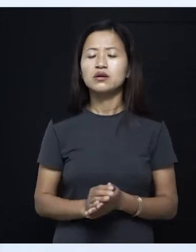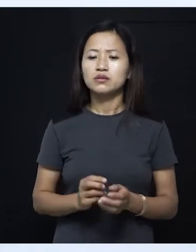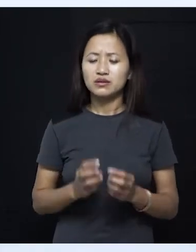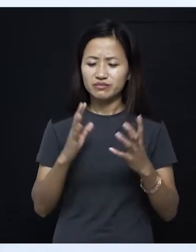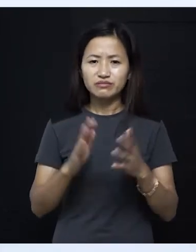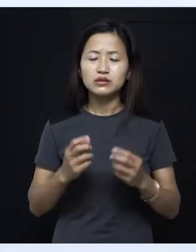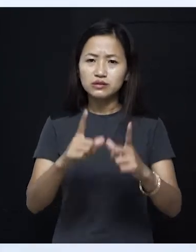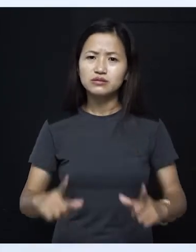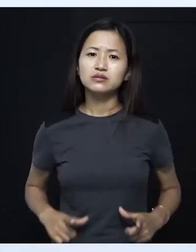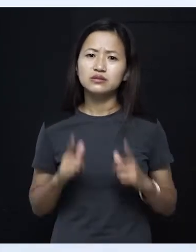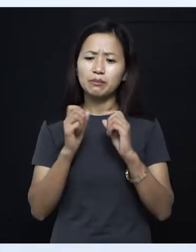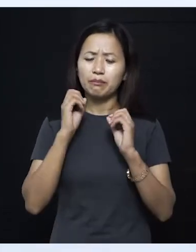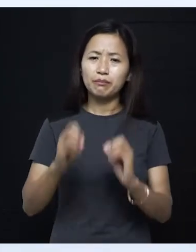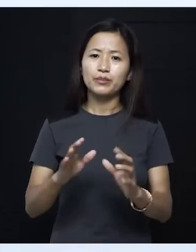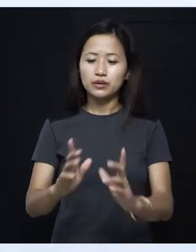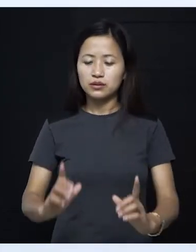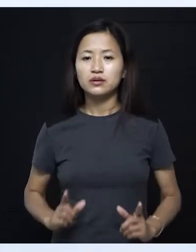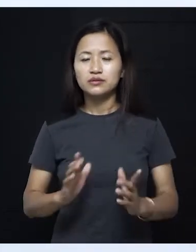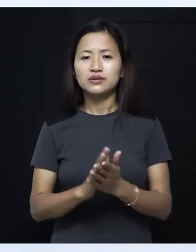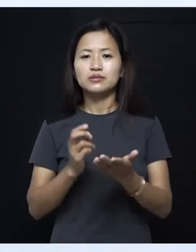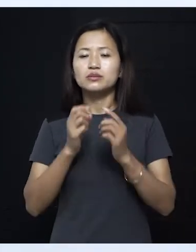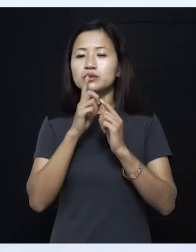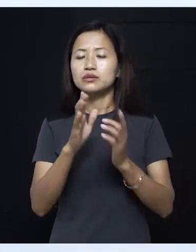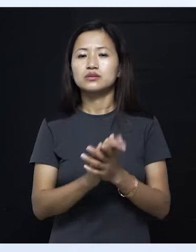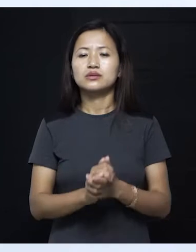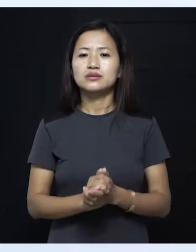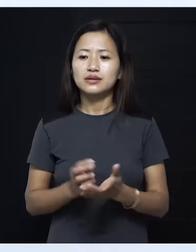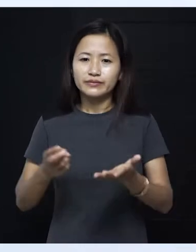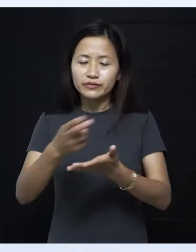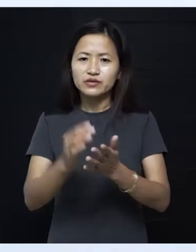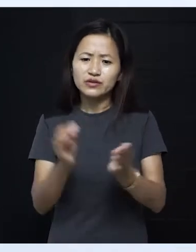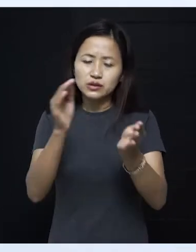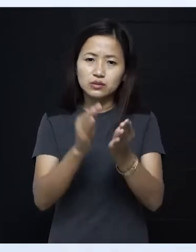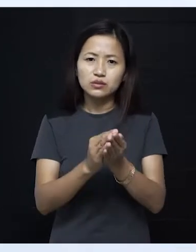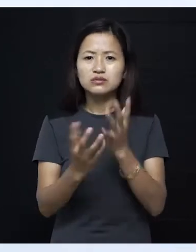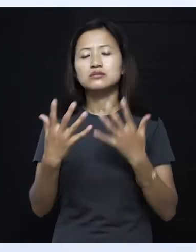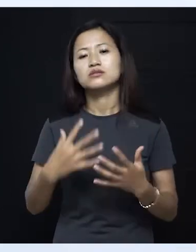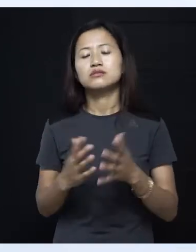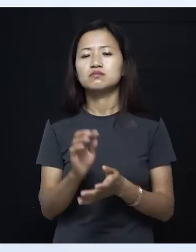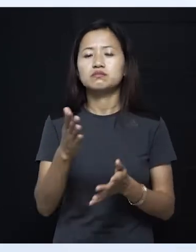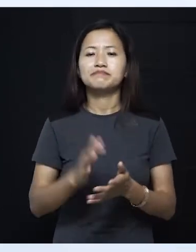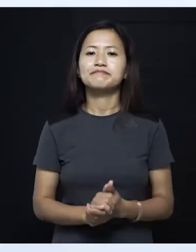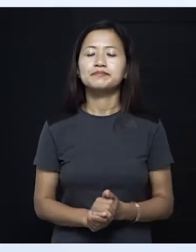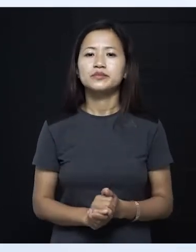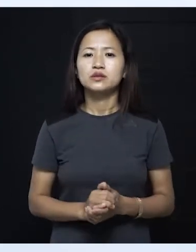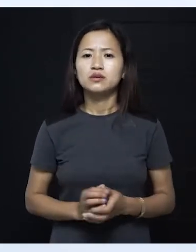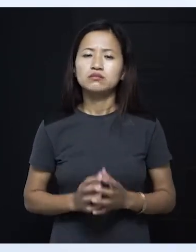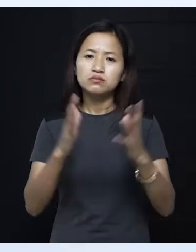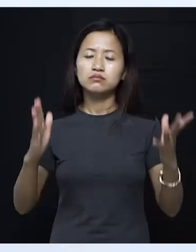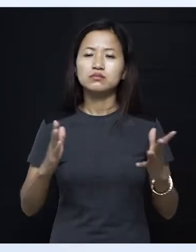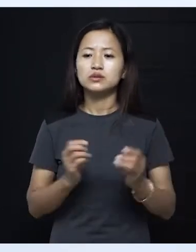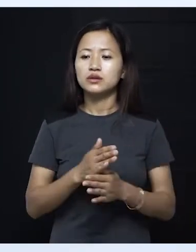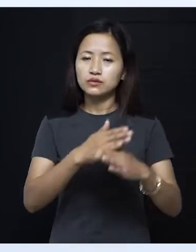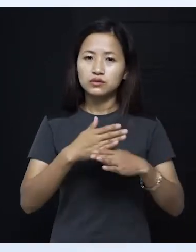very miserable life because their field is very small, it is not sufficient for them, and on top of that, they had to share it